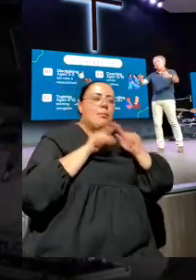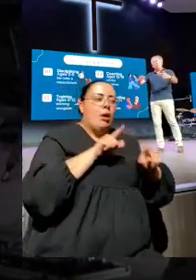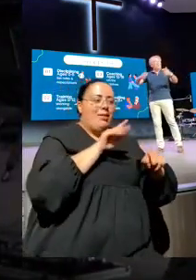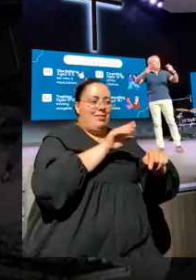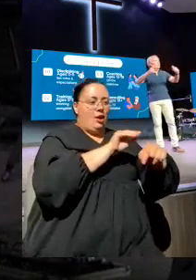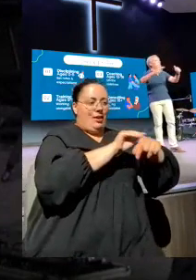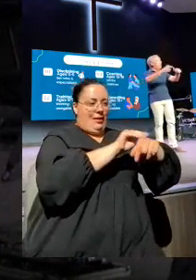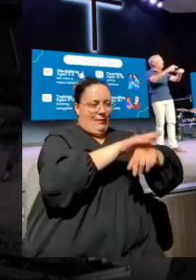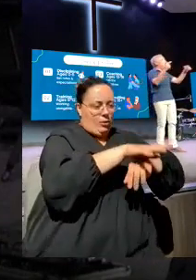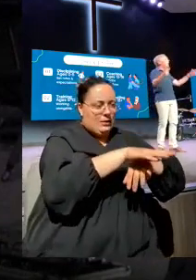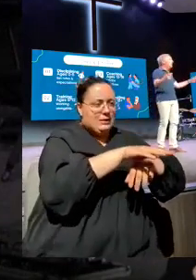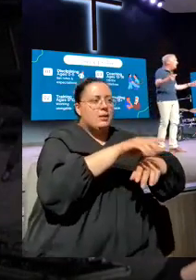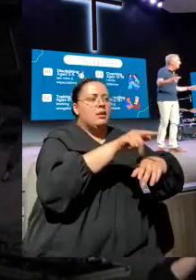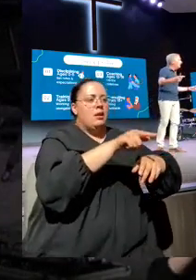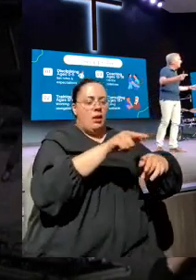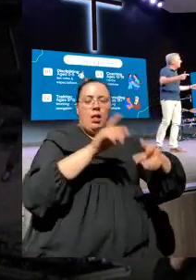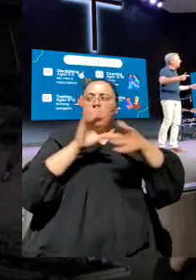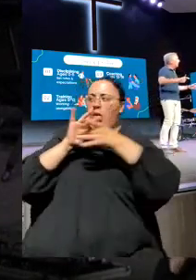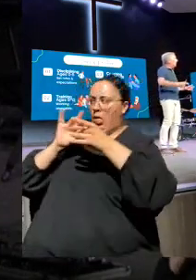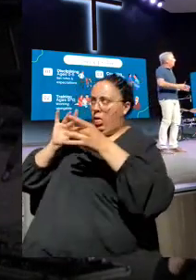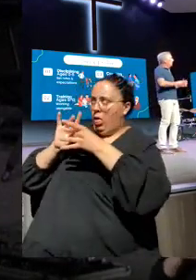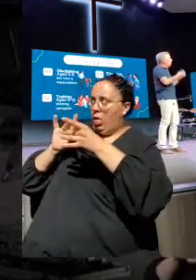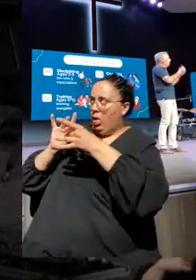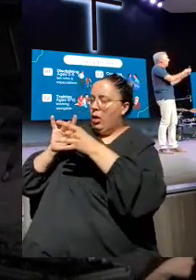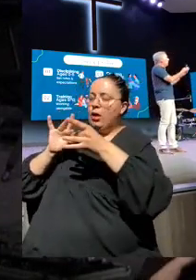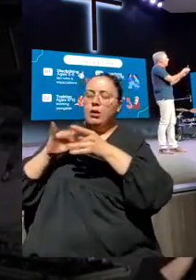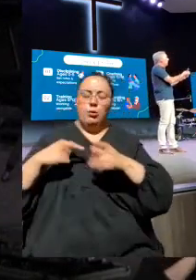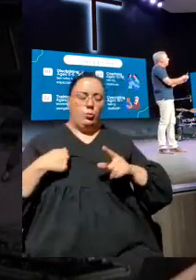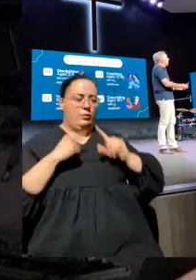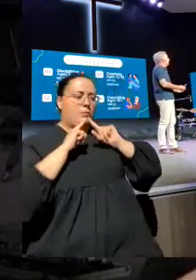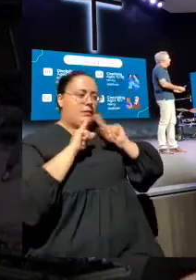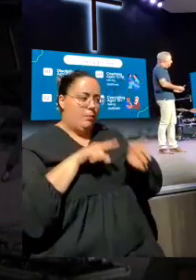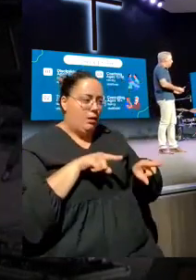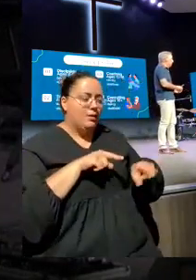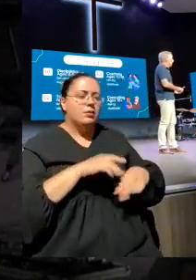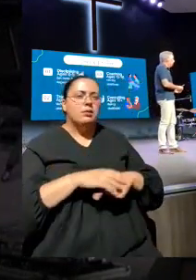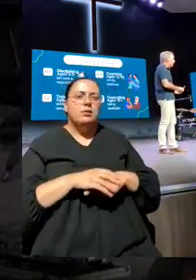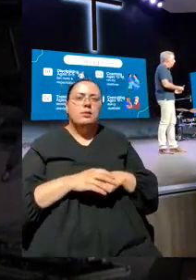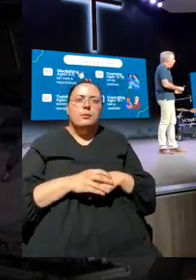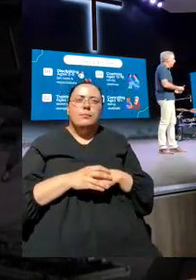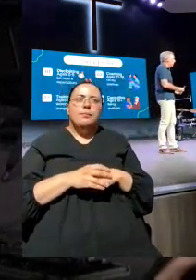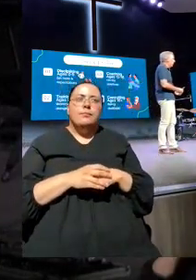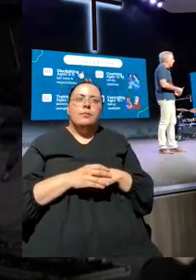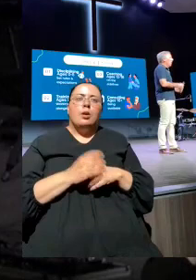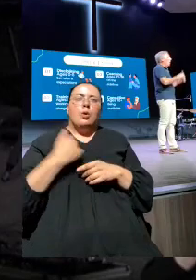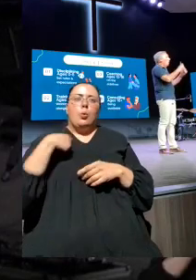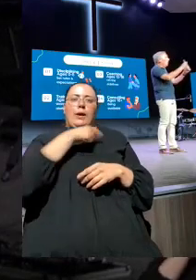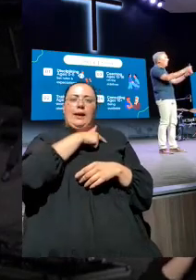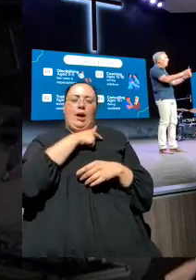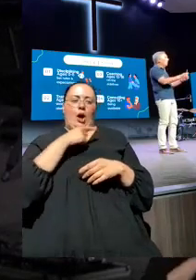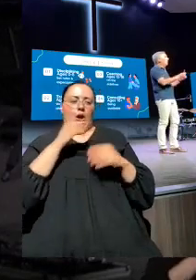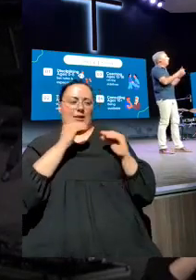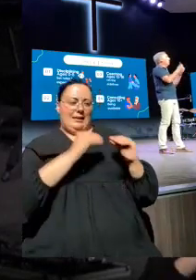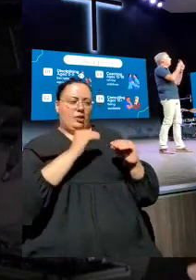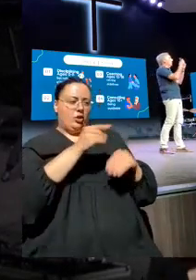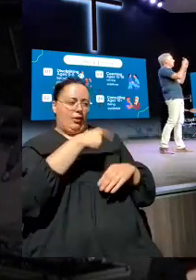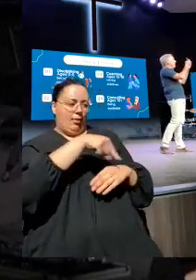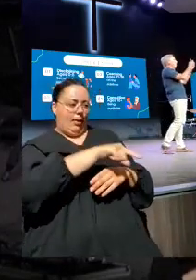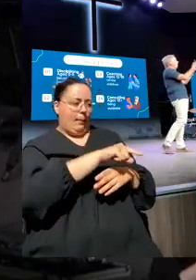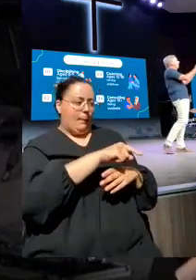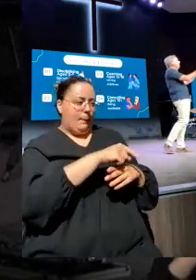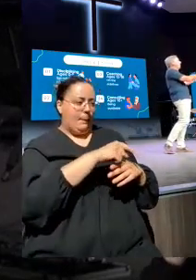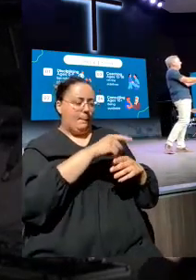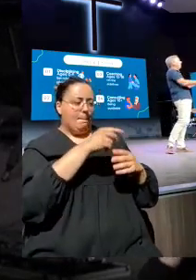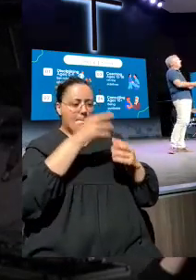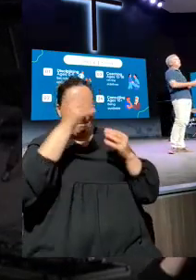models in raising our kids. Because we're teaching them discernment throughout this whole process. Who are you listening to, and what is